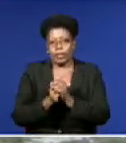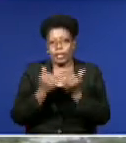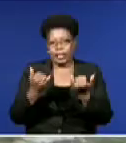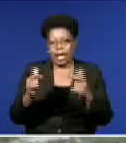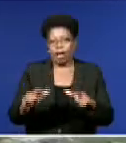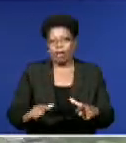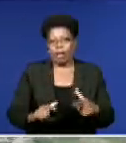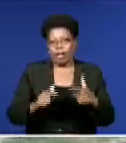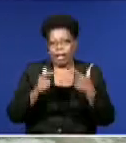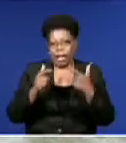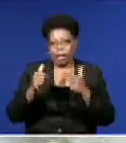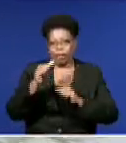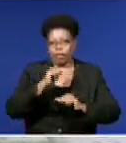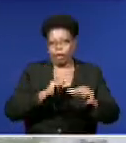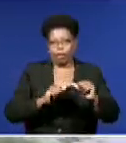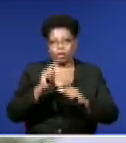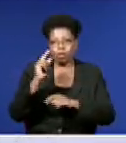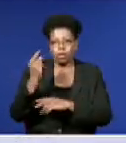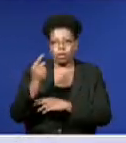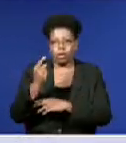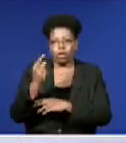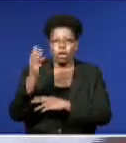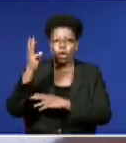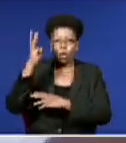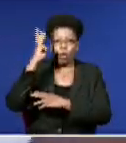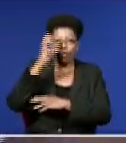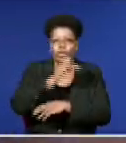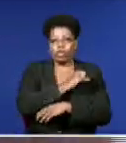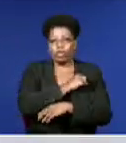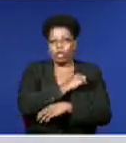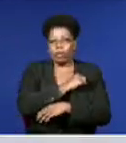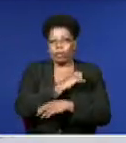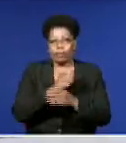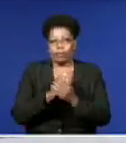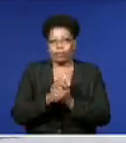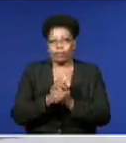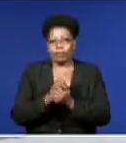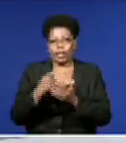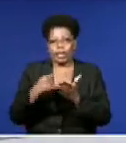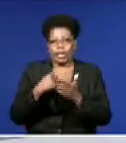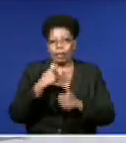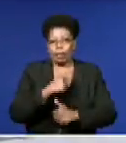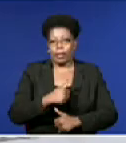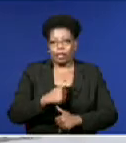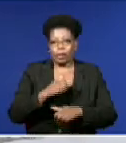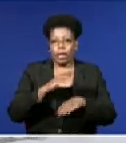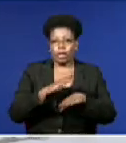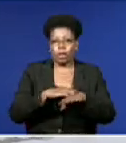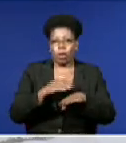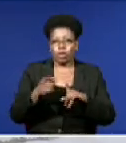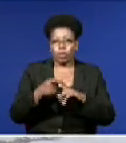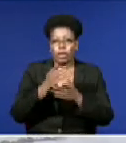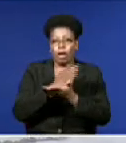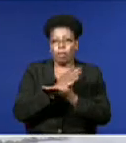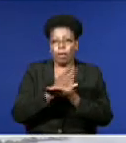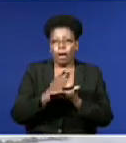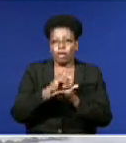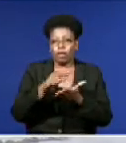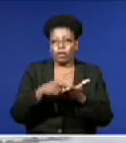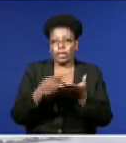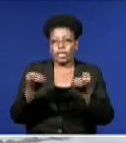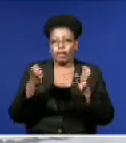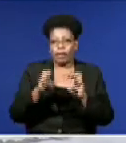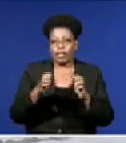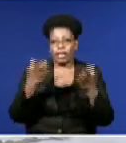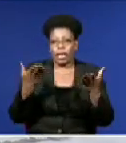an impromptu performance, the one and only Winfred Sullivan. Well, it's always a pleasure when I'm called upon to be a part of this event